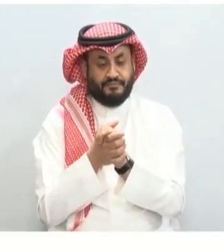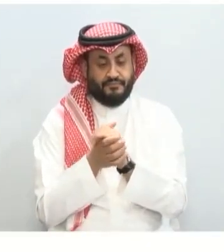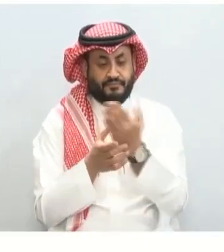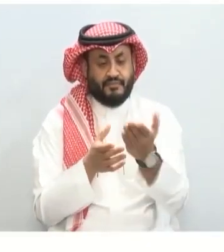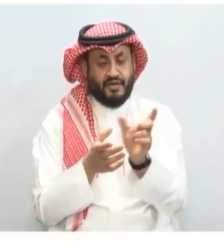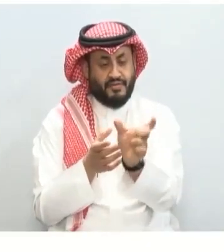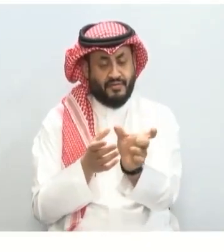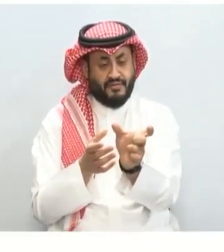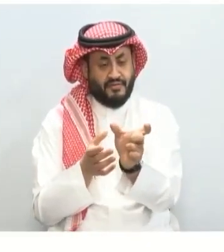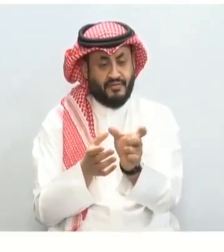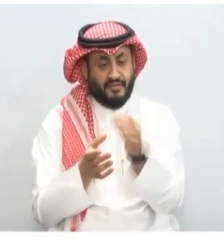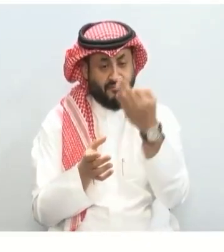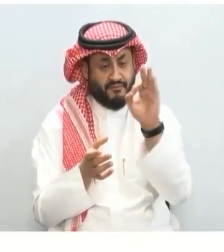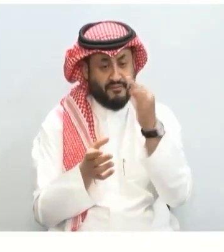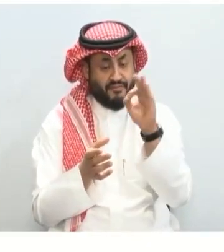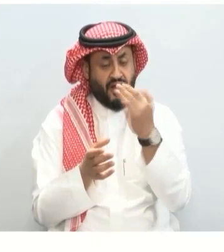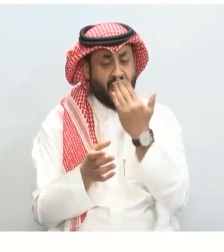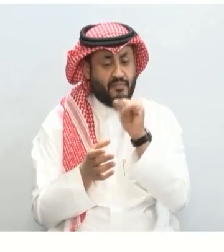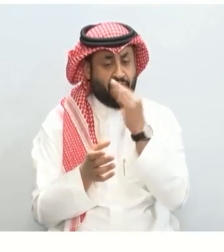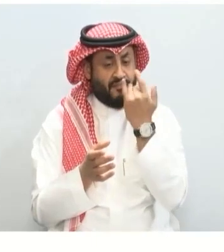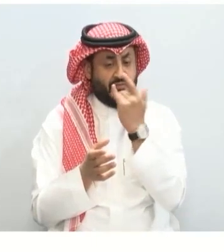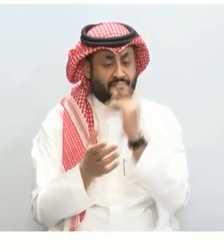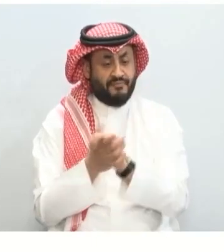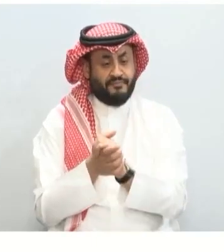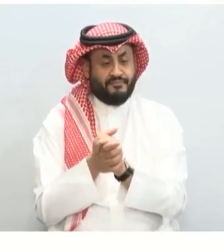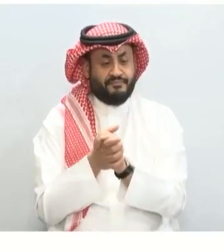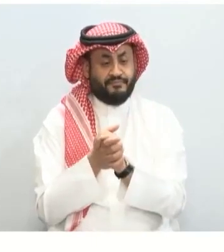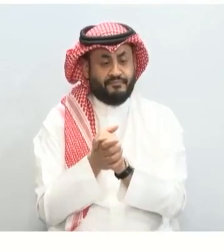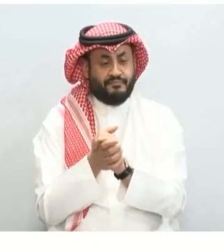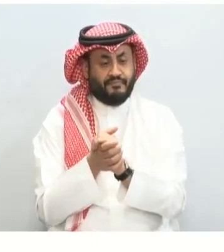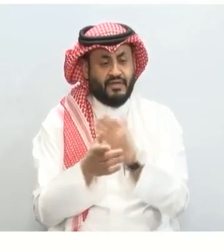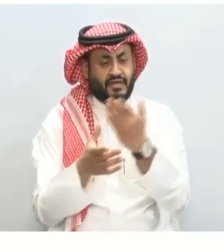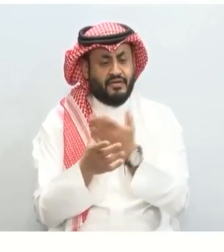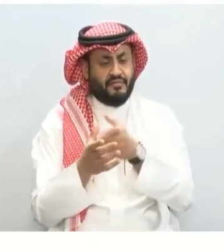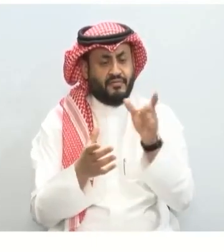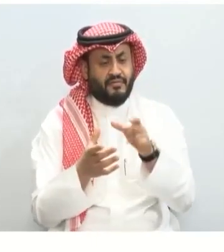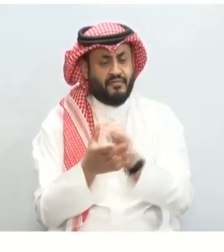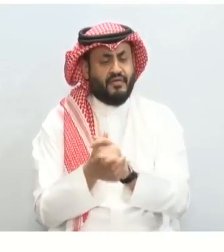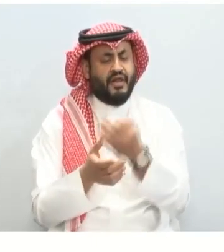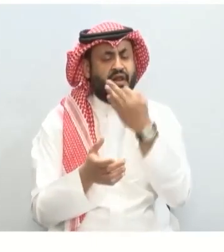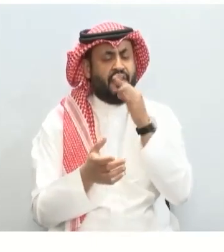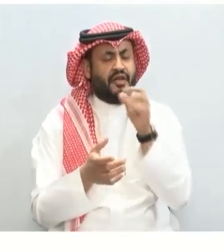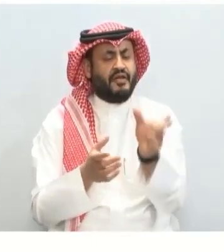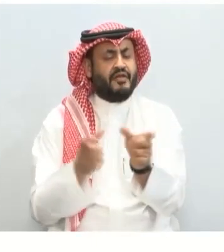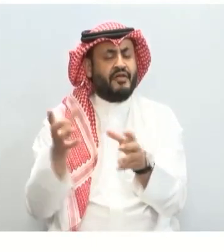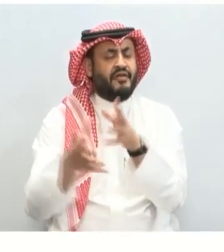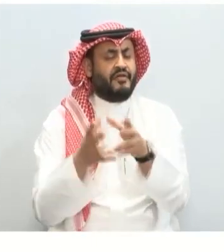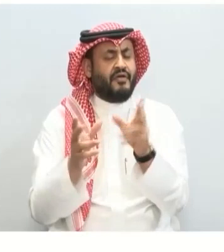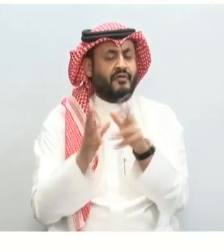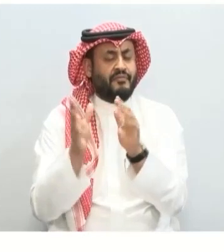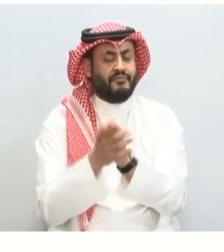creme brulee are actually French. Why do people often use French words to discuss